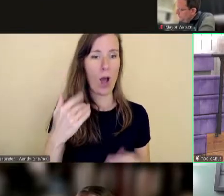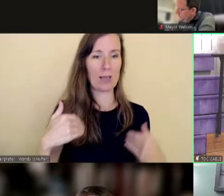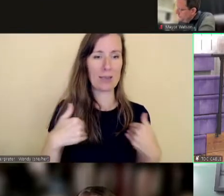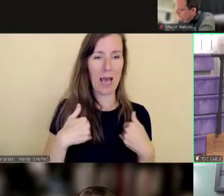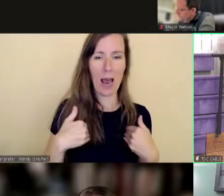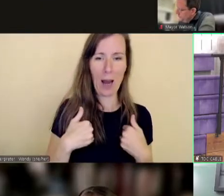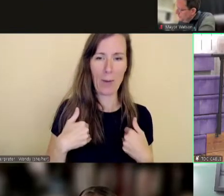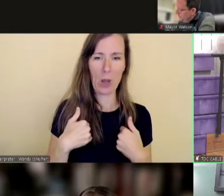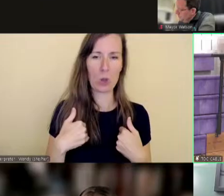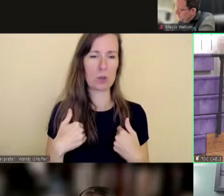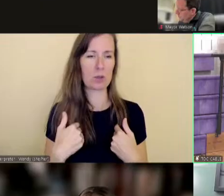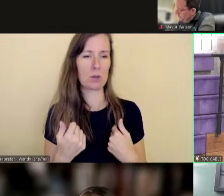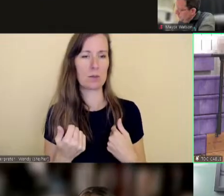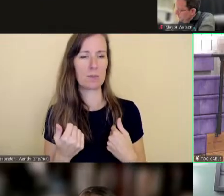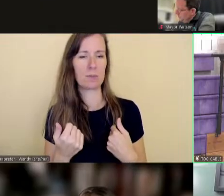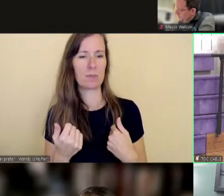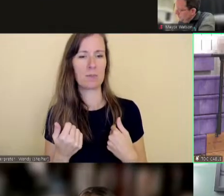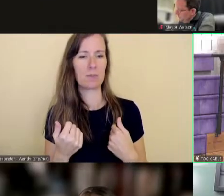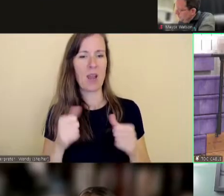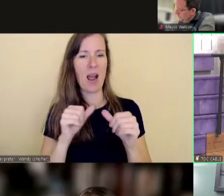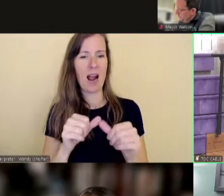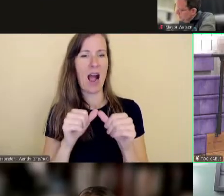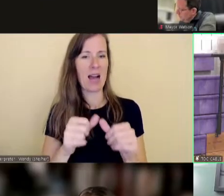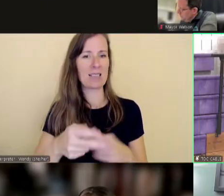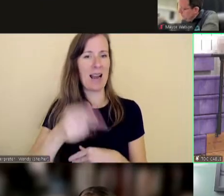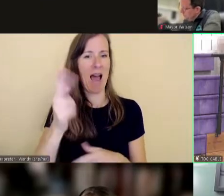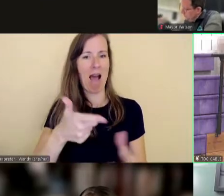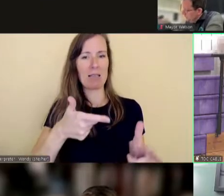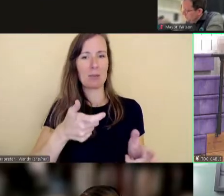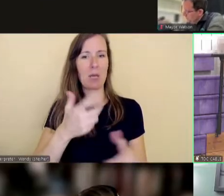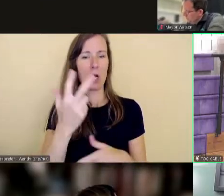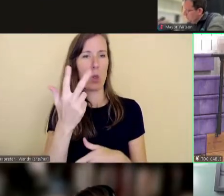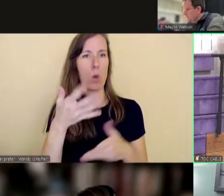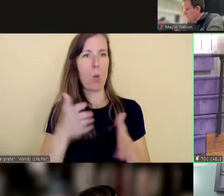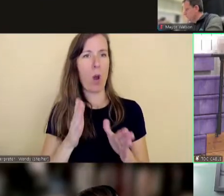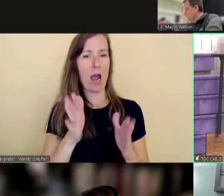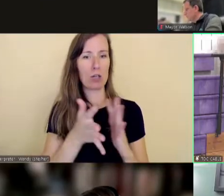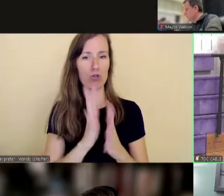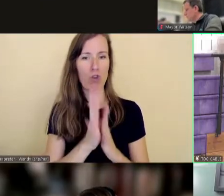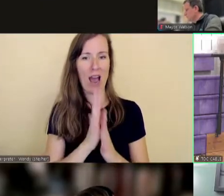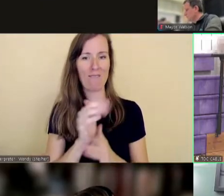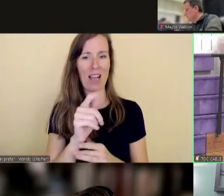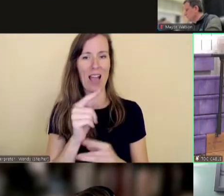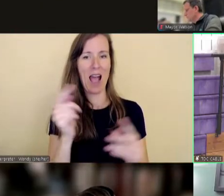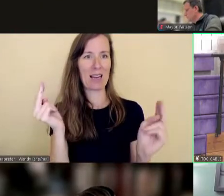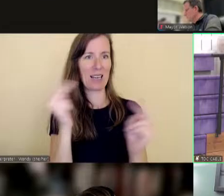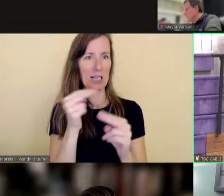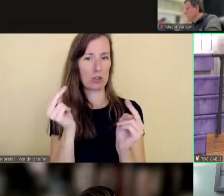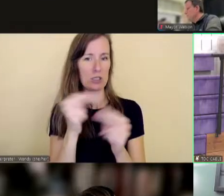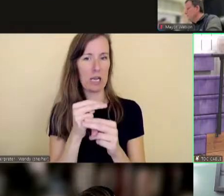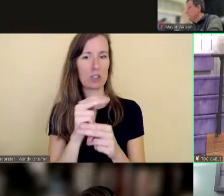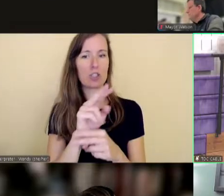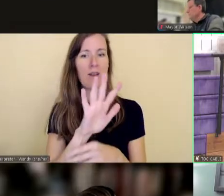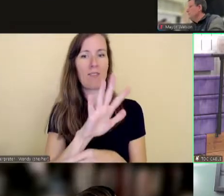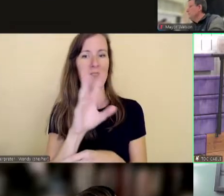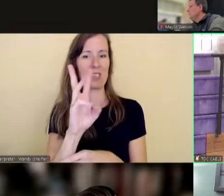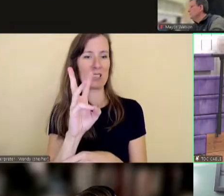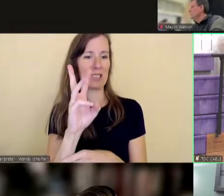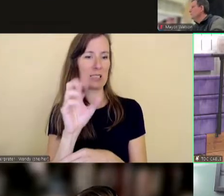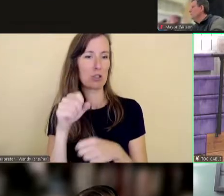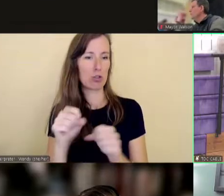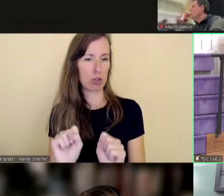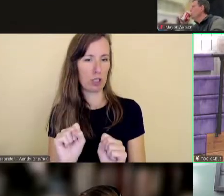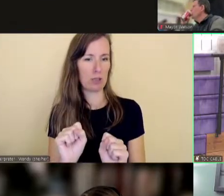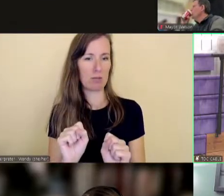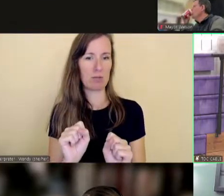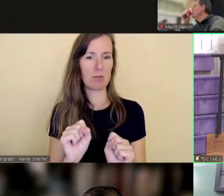at intersection of 56th Street and Newton Street, now an alternate route for heavy equipment, tractor trailers,